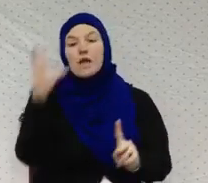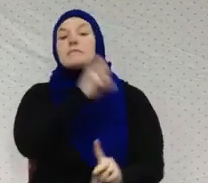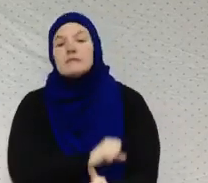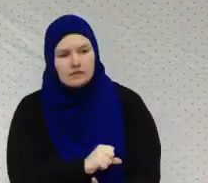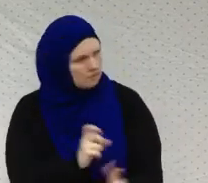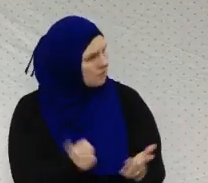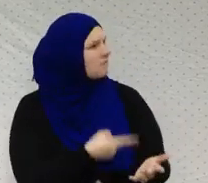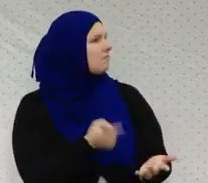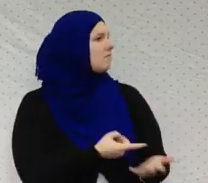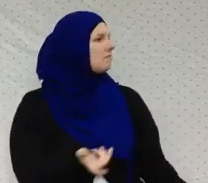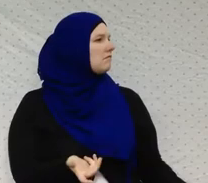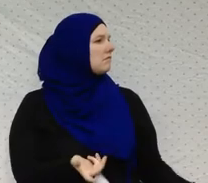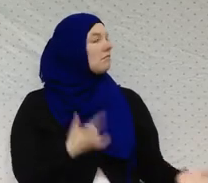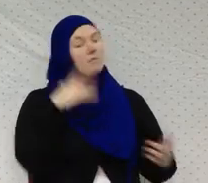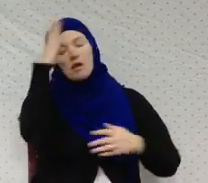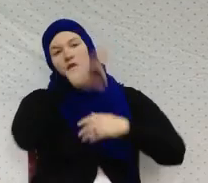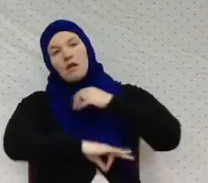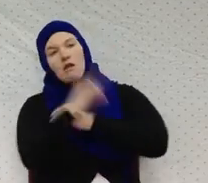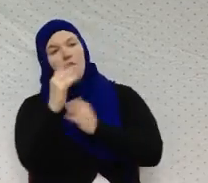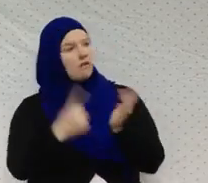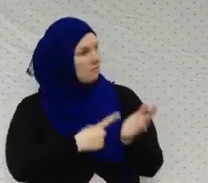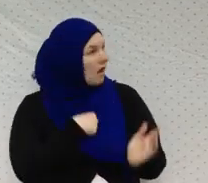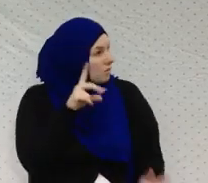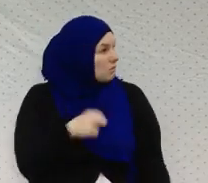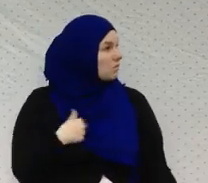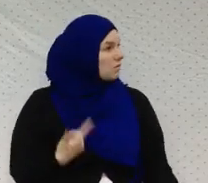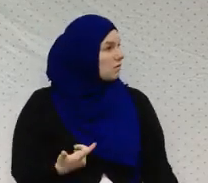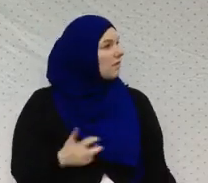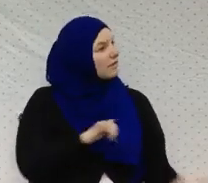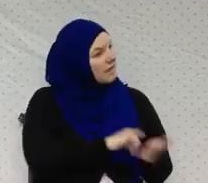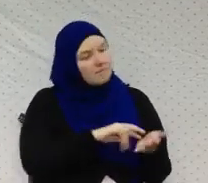squander opportunities? I do. Do I oversleep? I do.